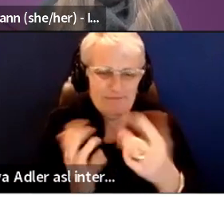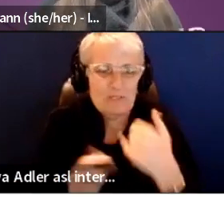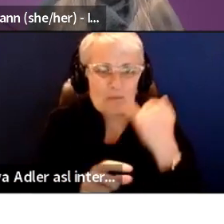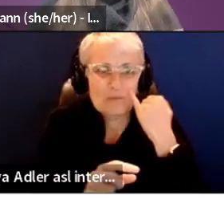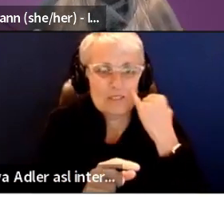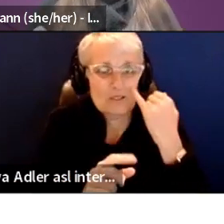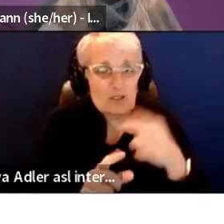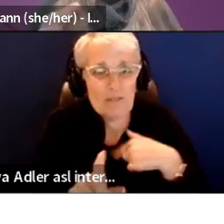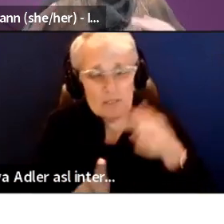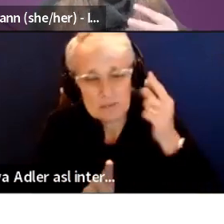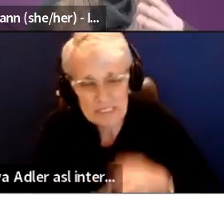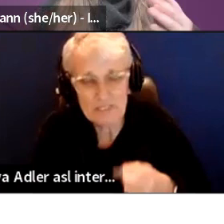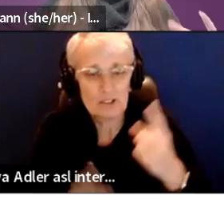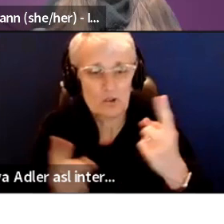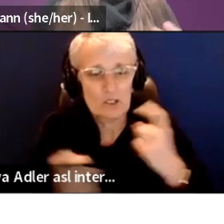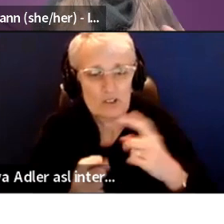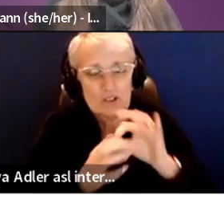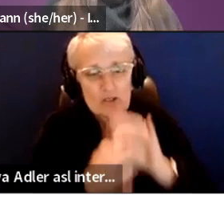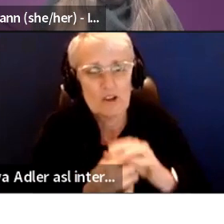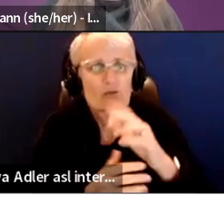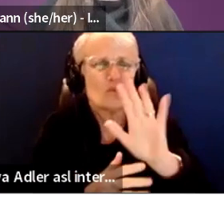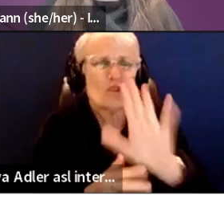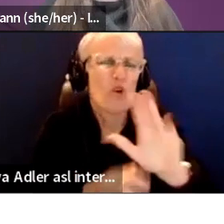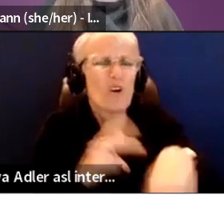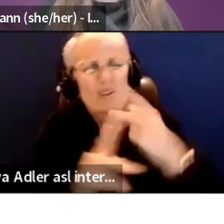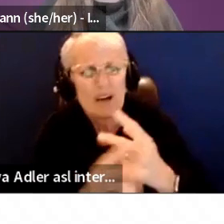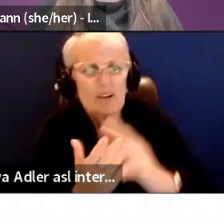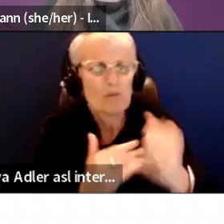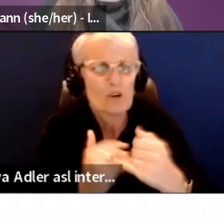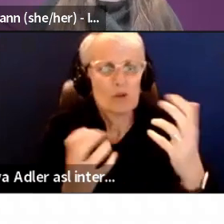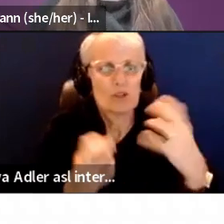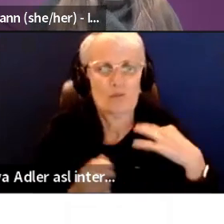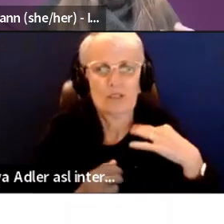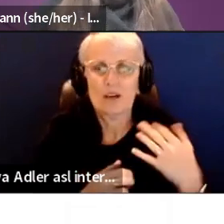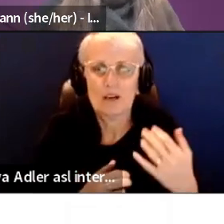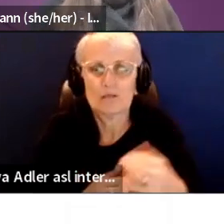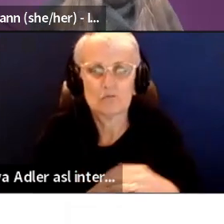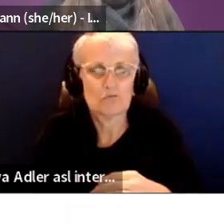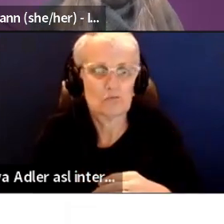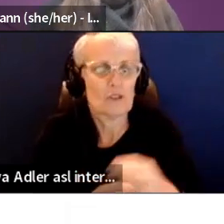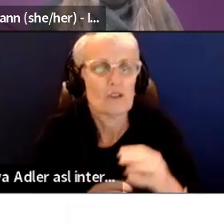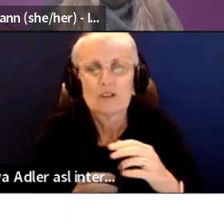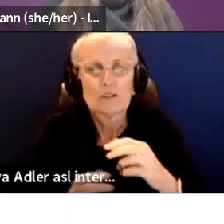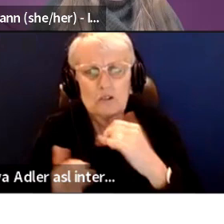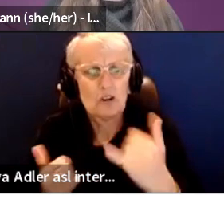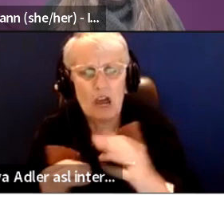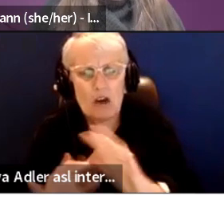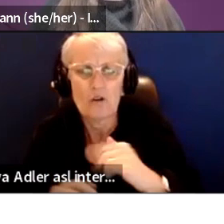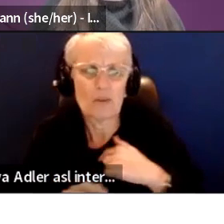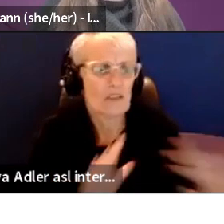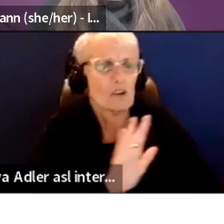have specific questions about the type of project you'd like to apply with, let's connect offline via email or a phone